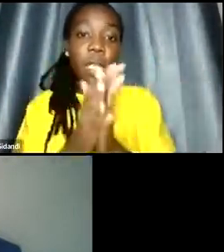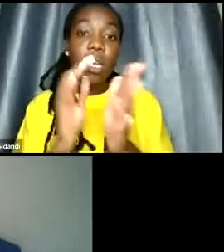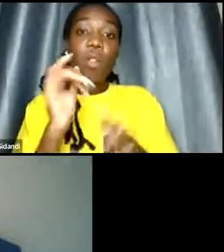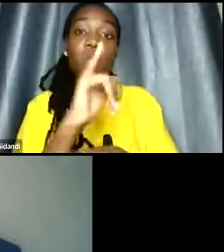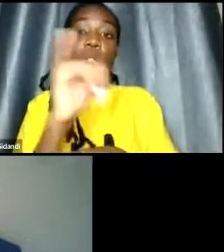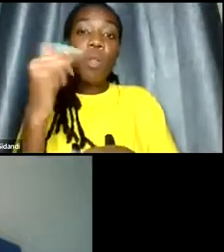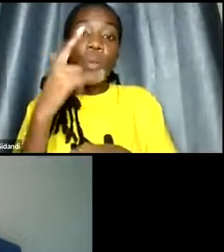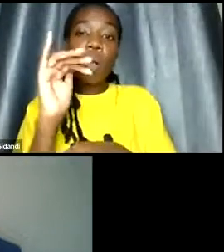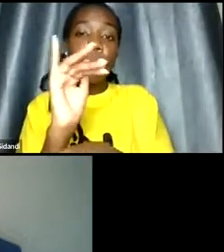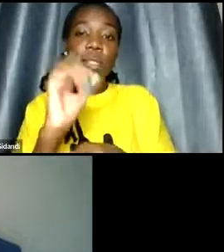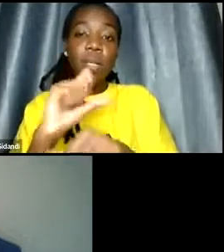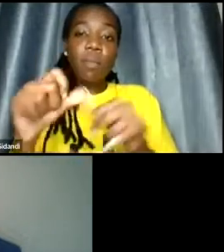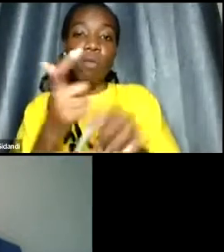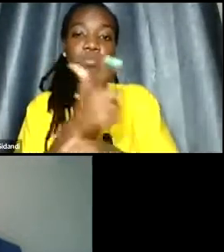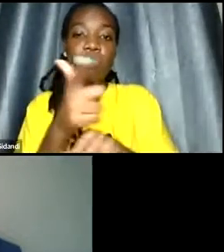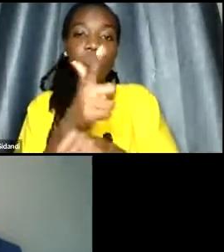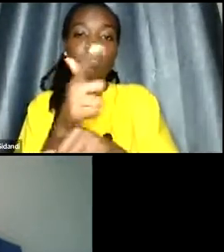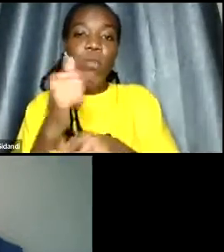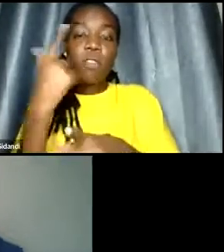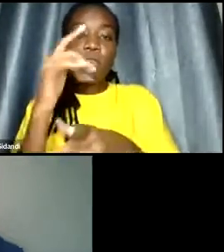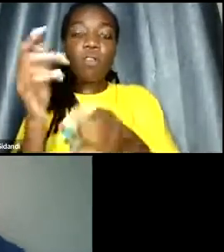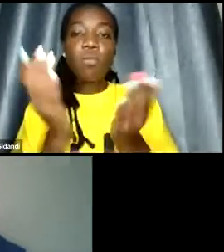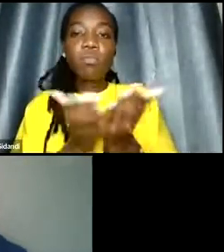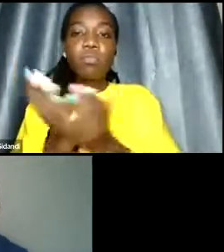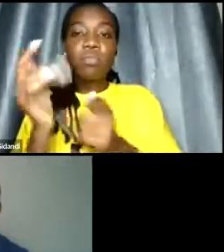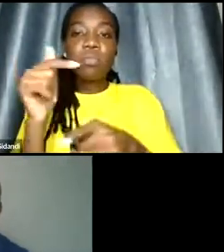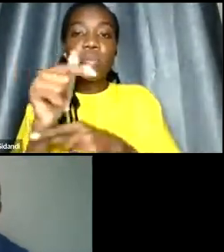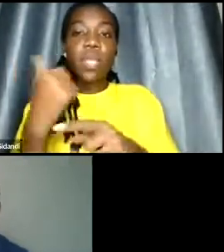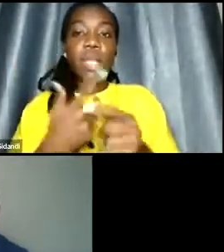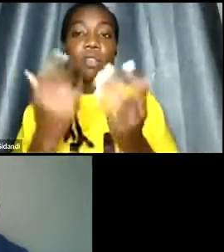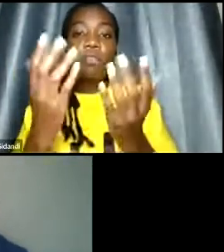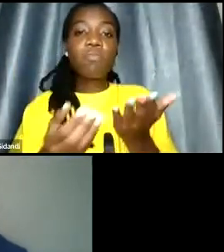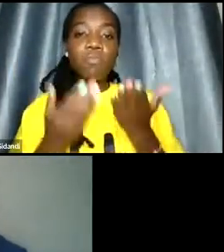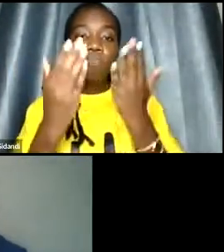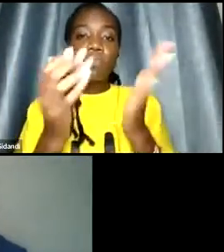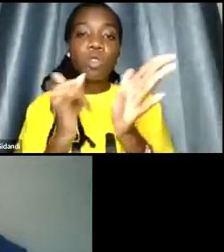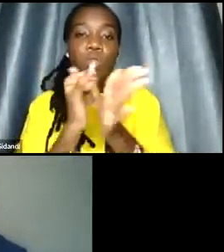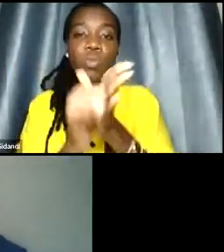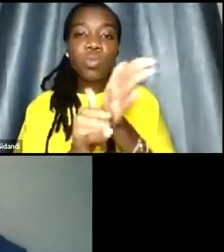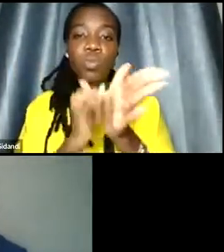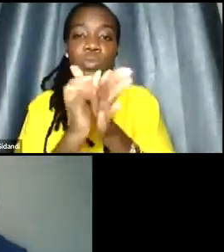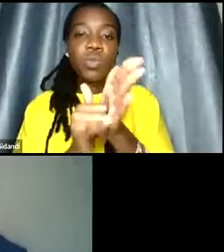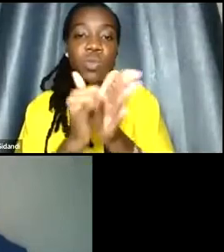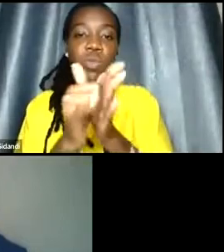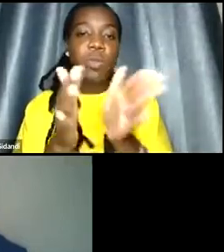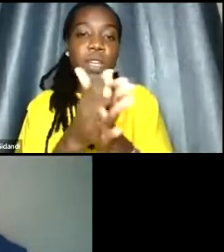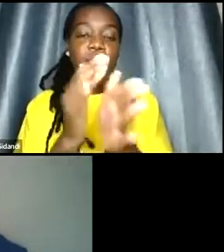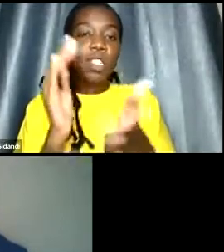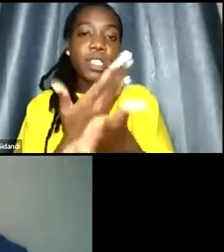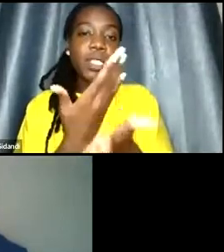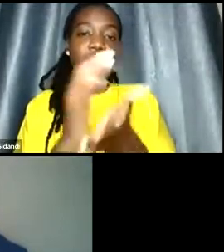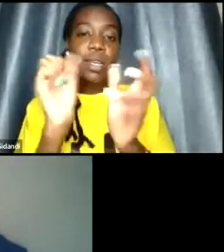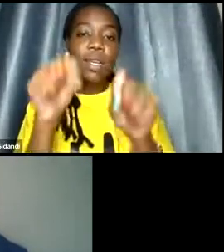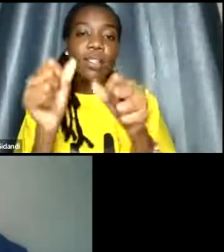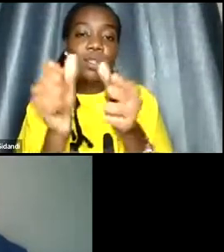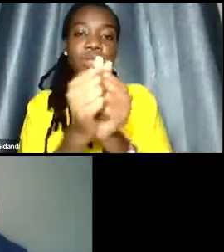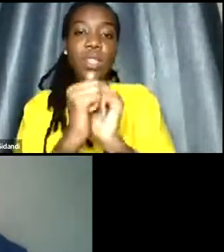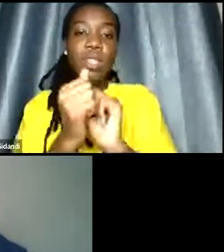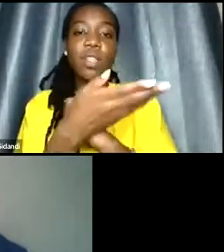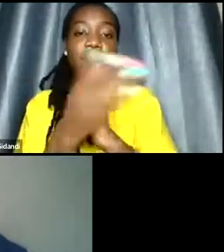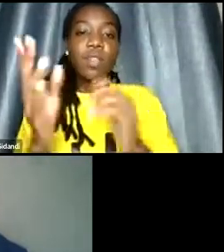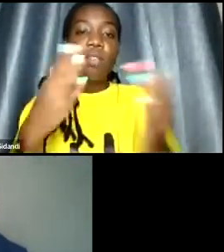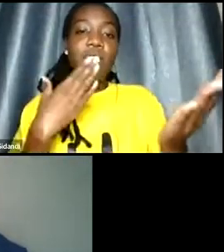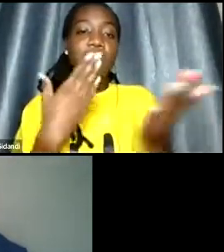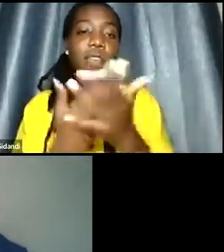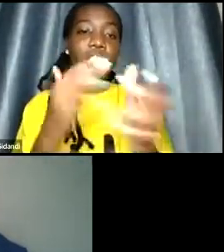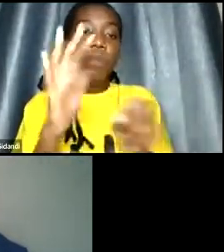of this session, we have actually we'll upload it on our YouTube channel, and we will share that with you as well. Thank you